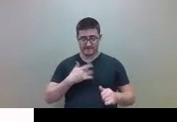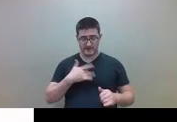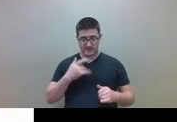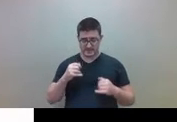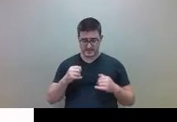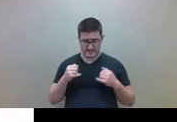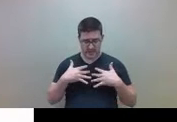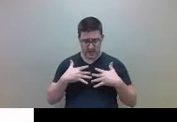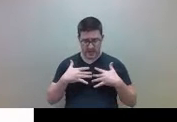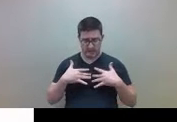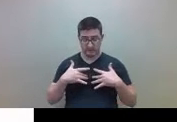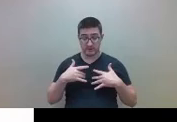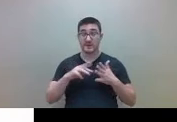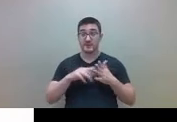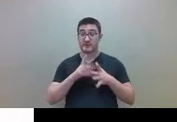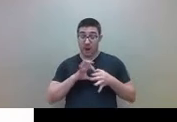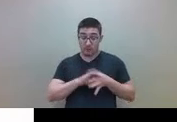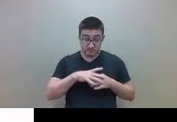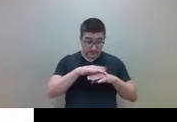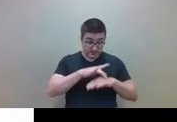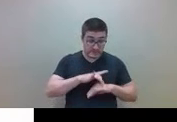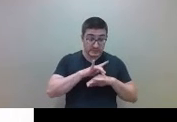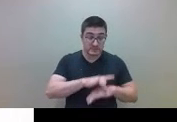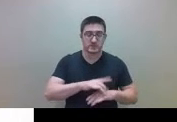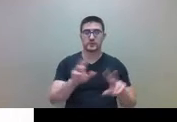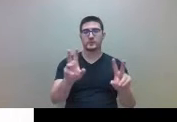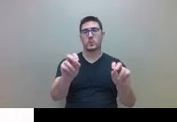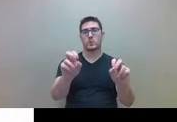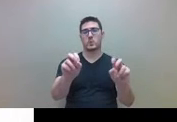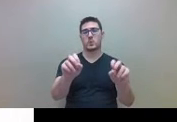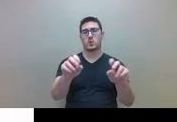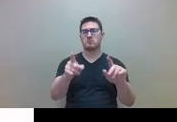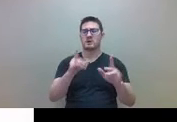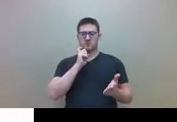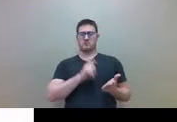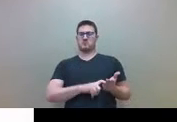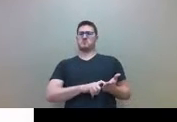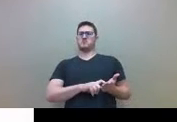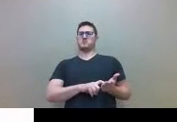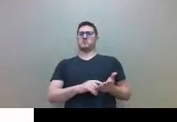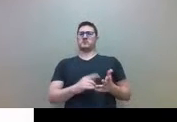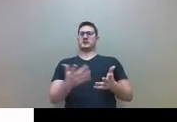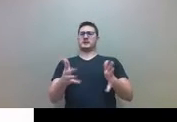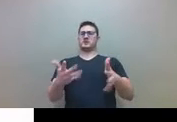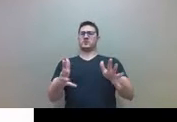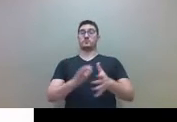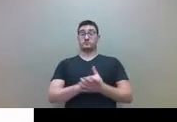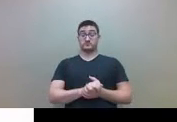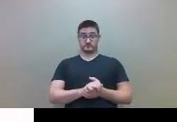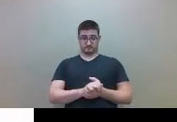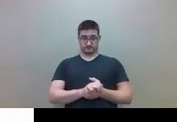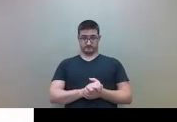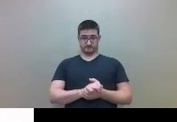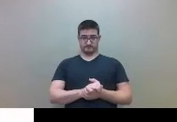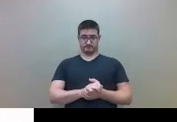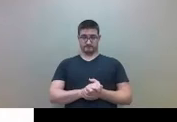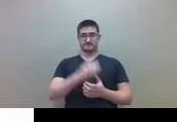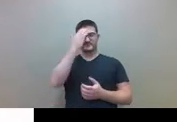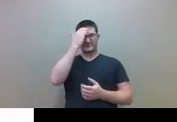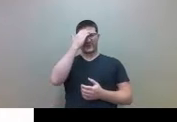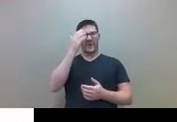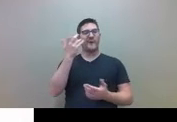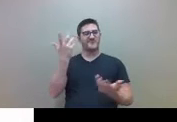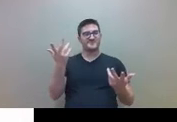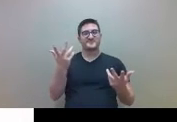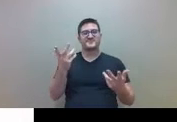may occur is, you know, reviewing the past, wishing, hoping, comparing. Comparison is the thief of joy,